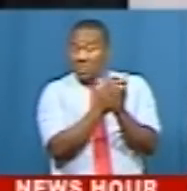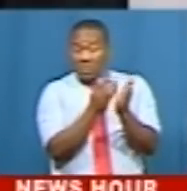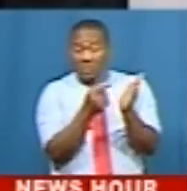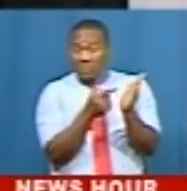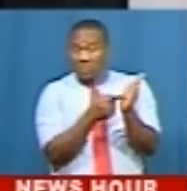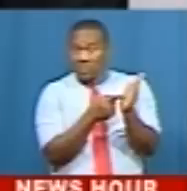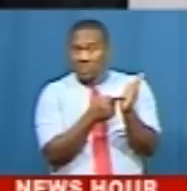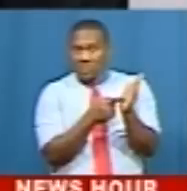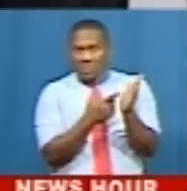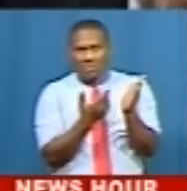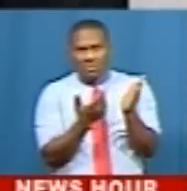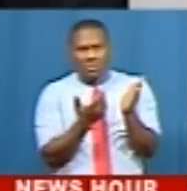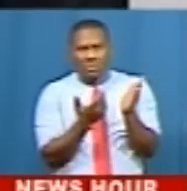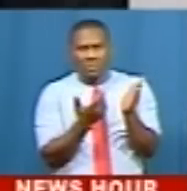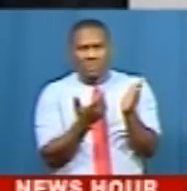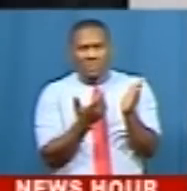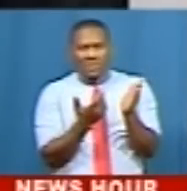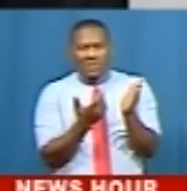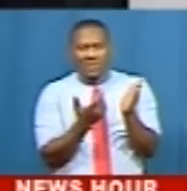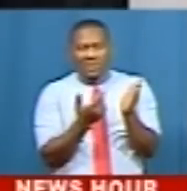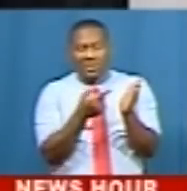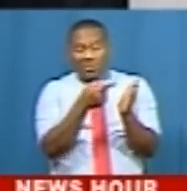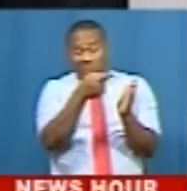one coin if it's not enforced.